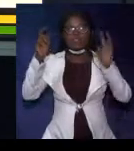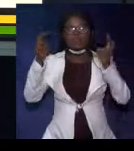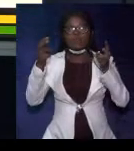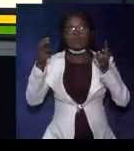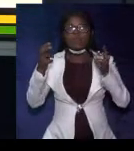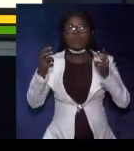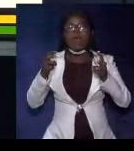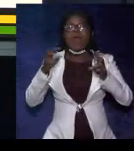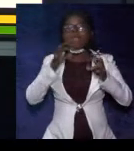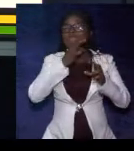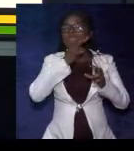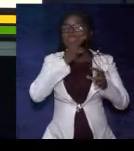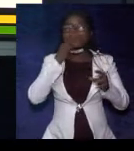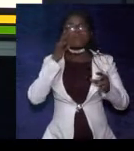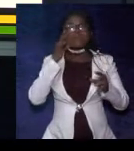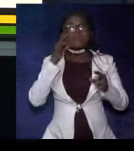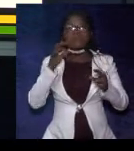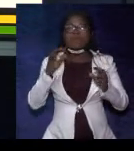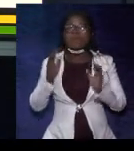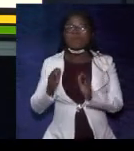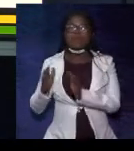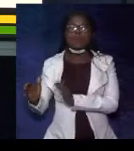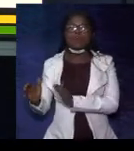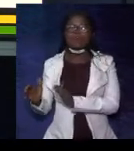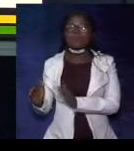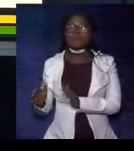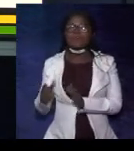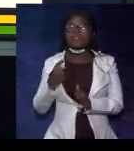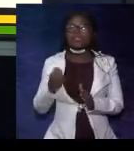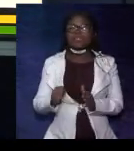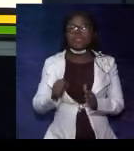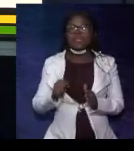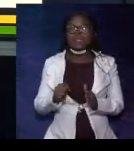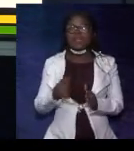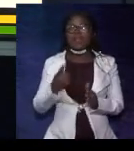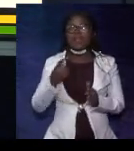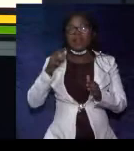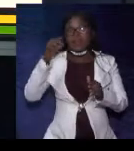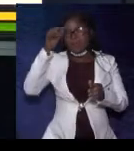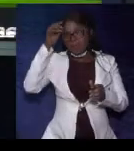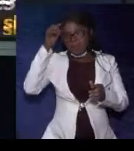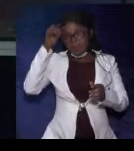the topic, farm records. The learning objectives.